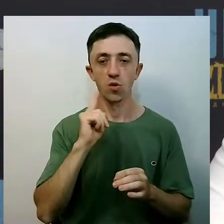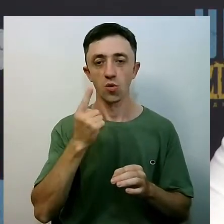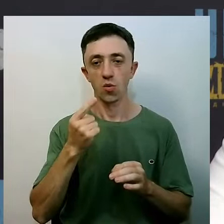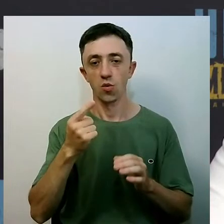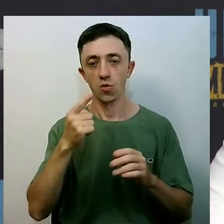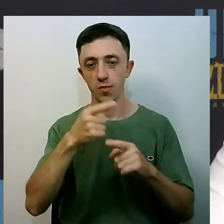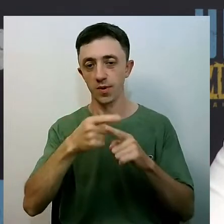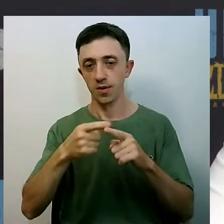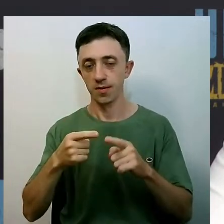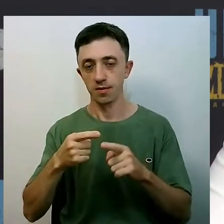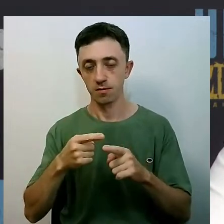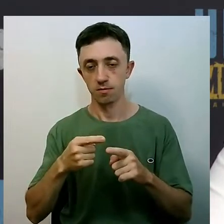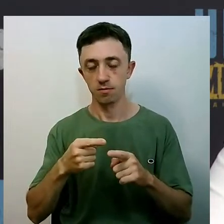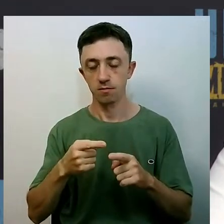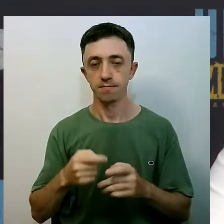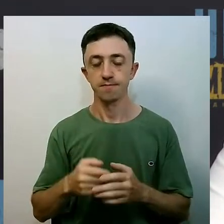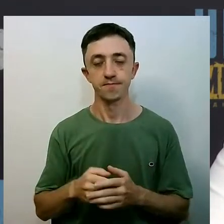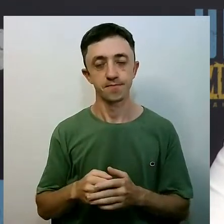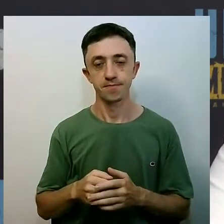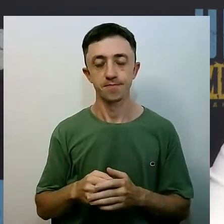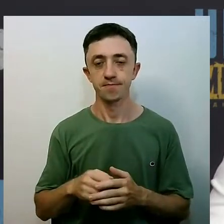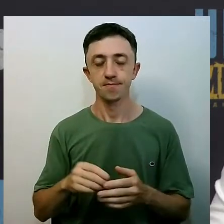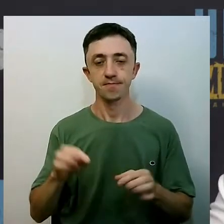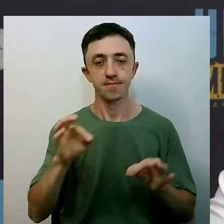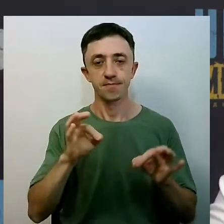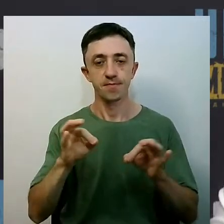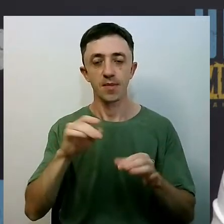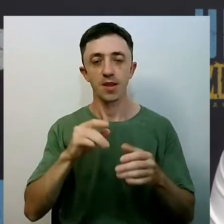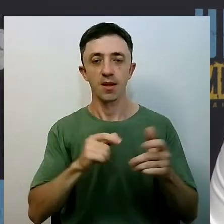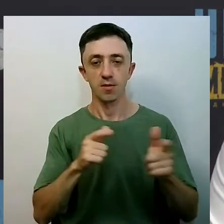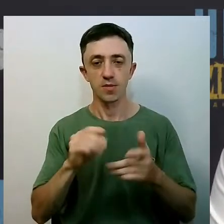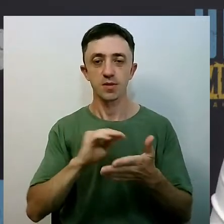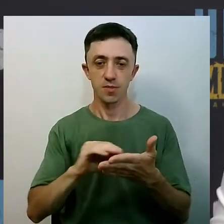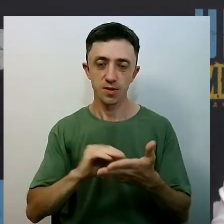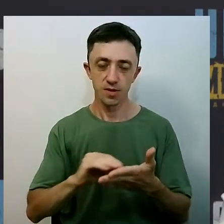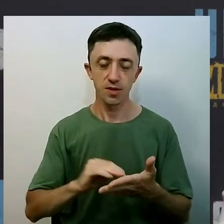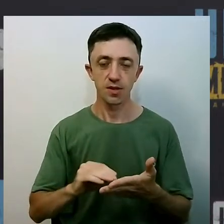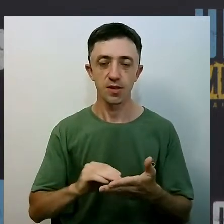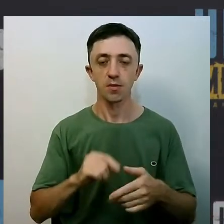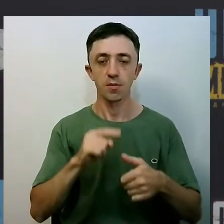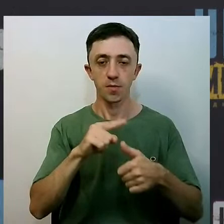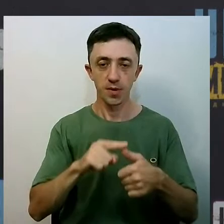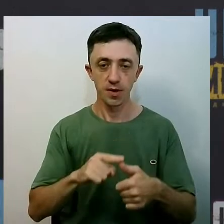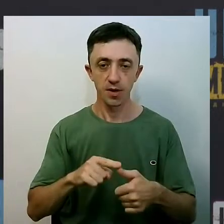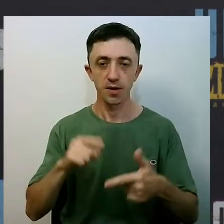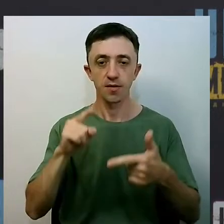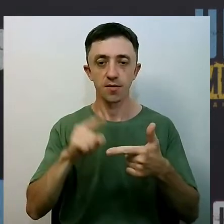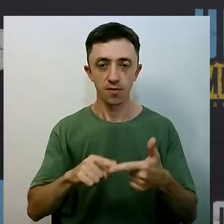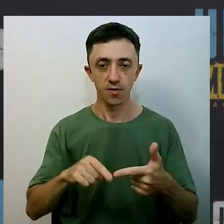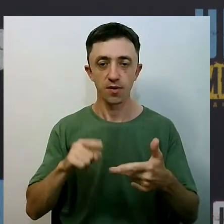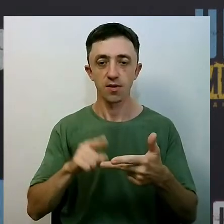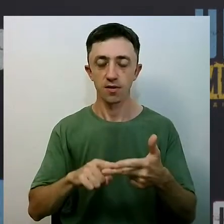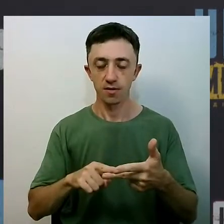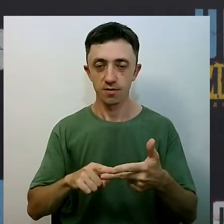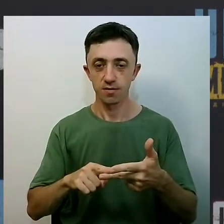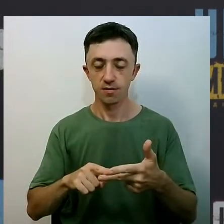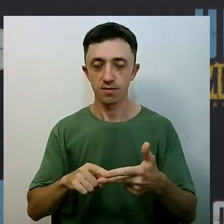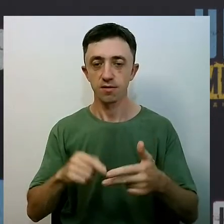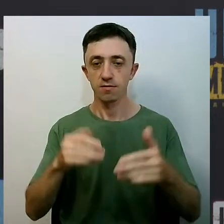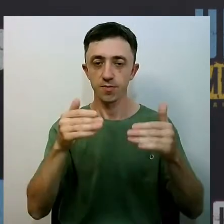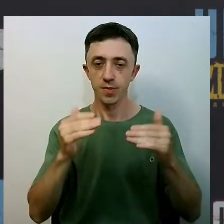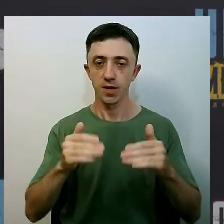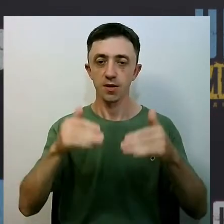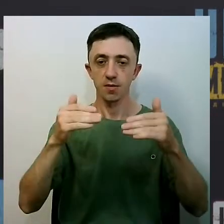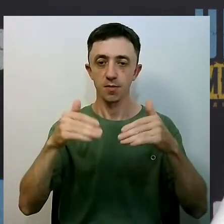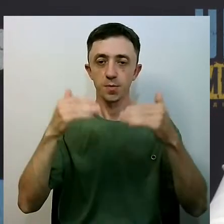and a half to develop it. Actually, no, there are 3 stages. First is